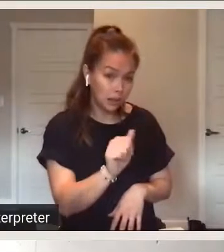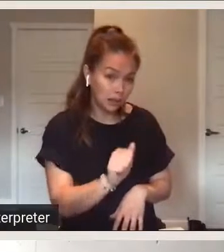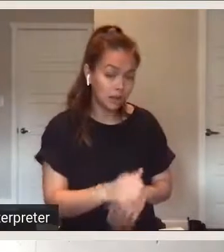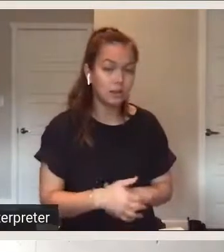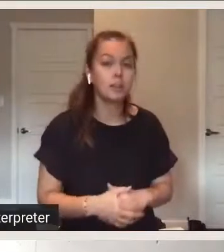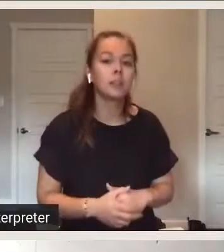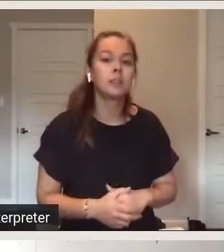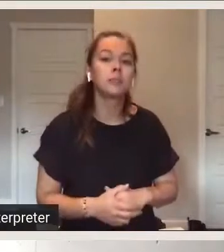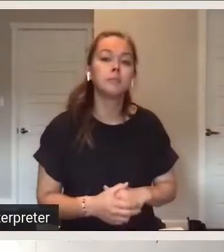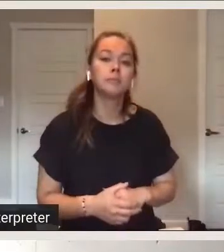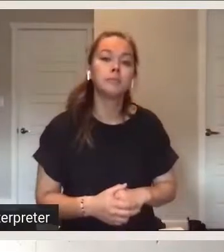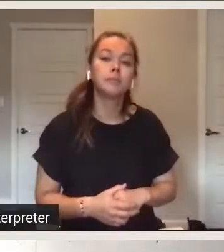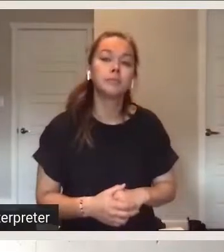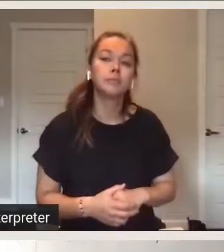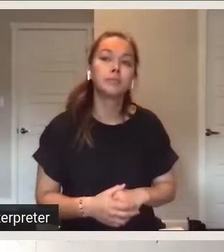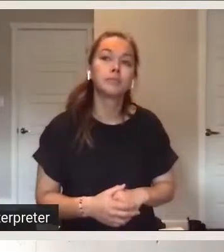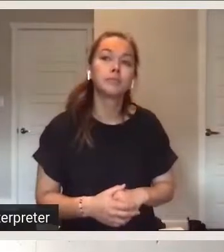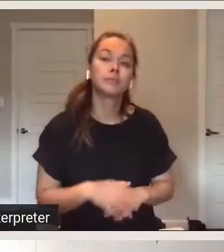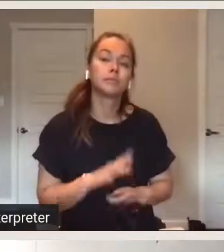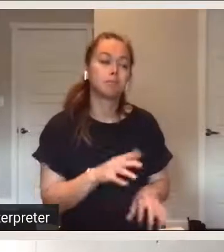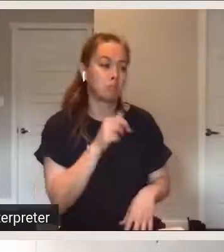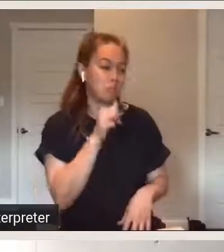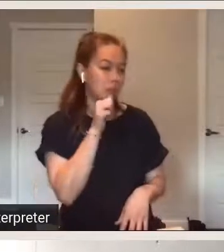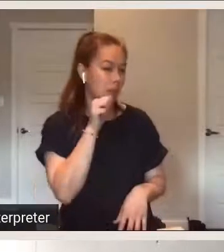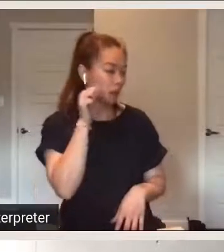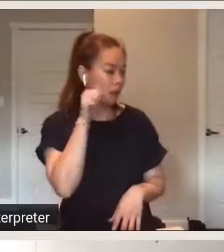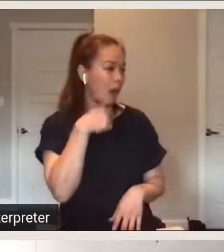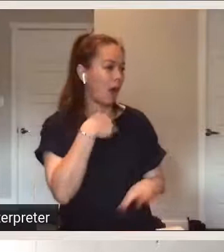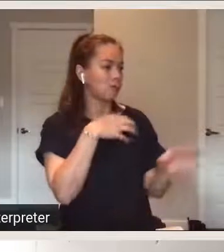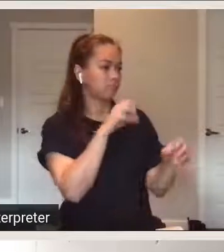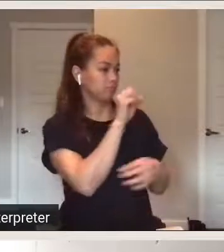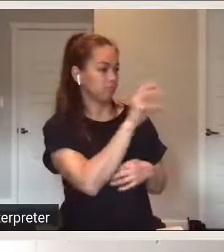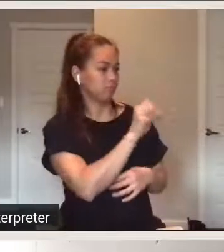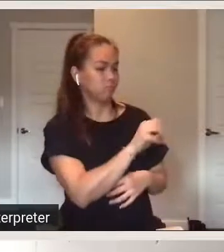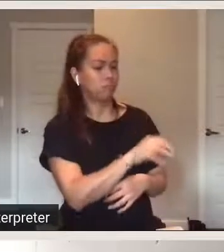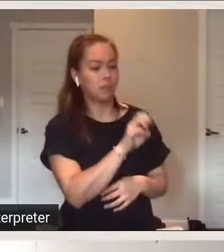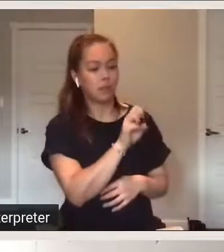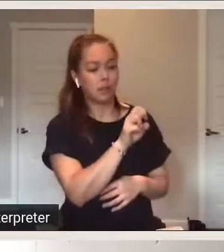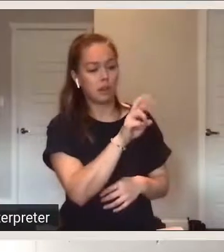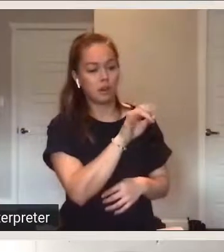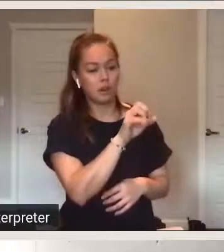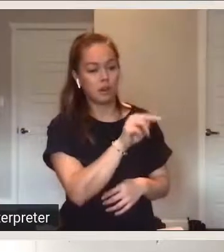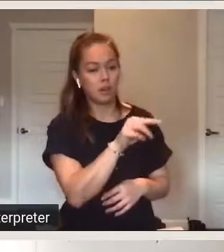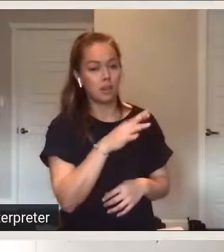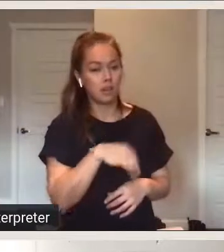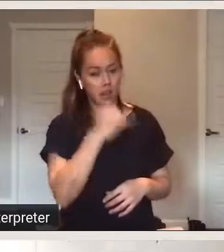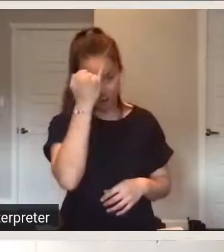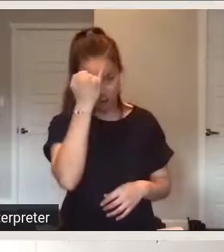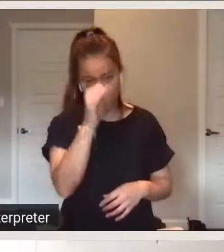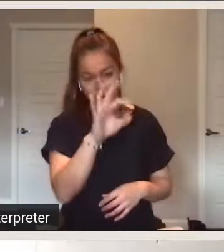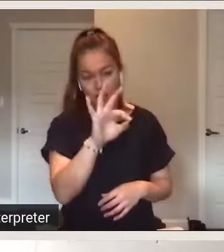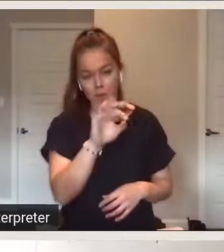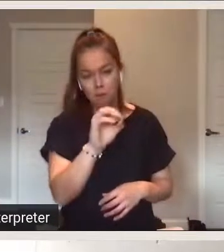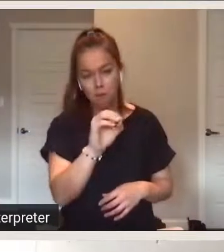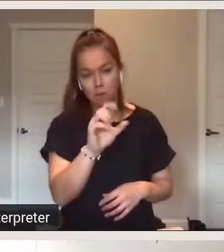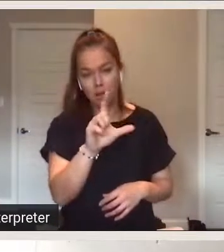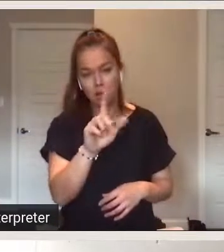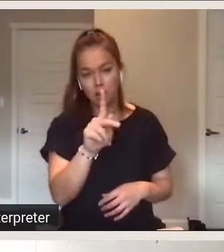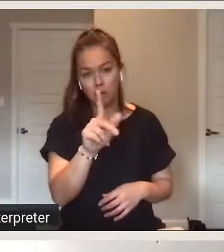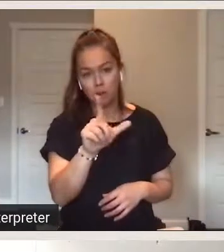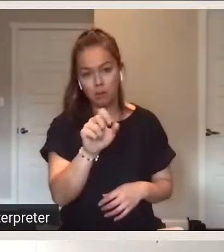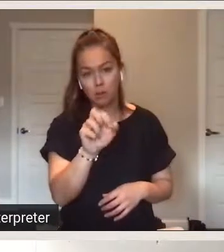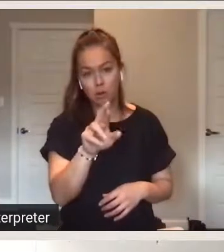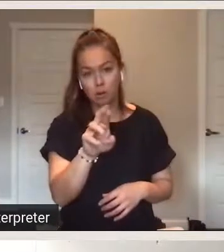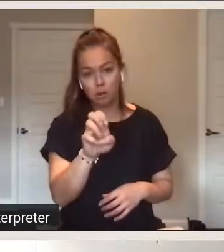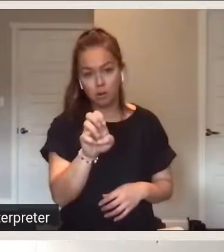the idea of folklore was when I got to go to the Philippines when I was six. Like, my mom